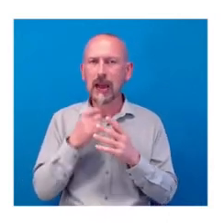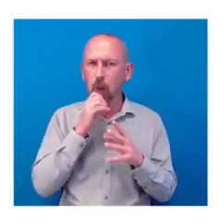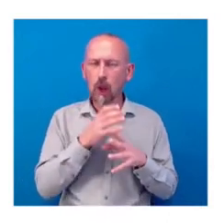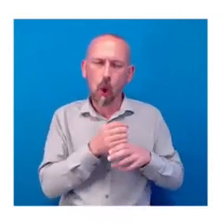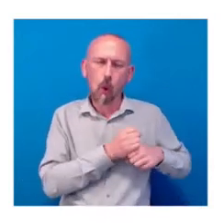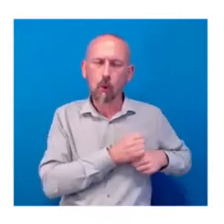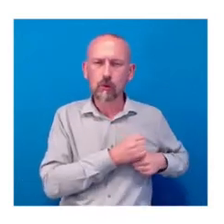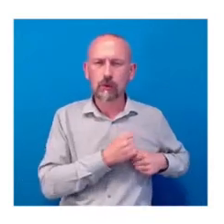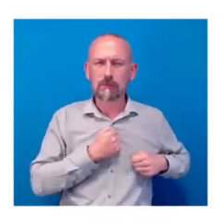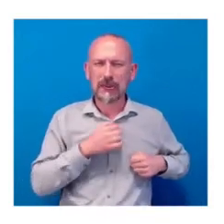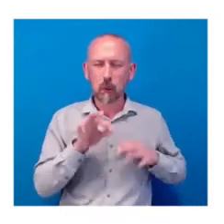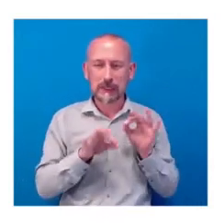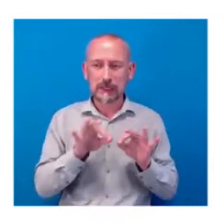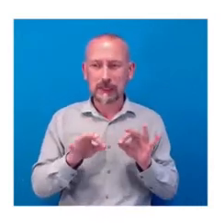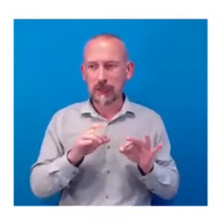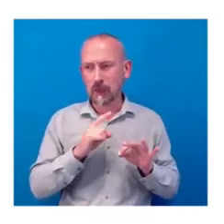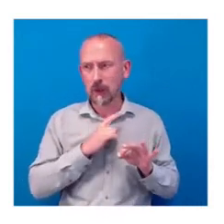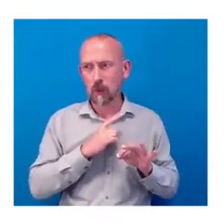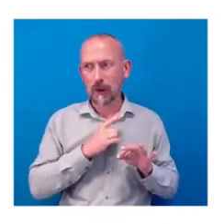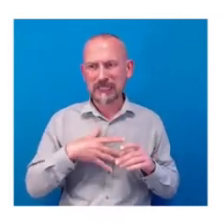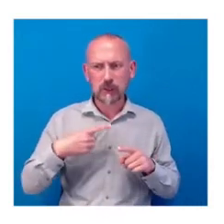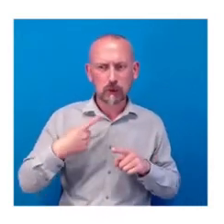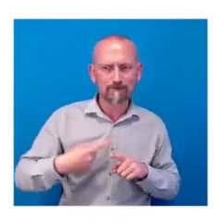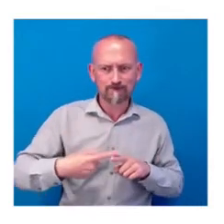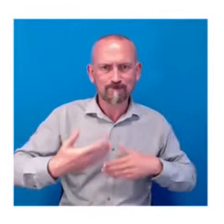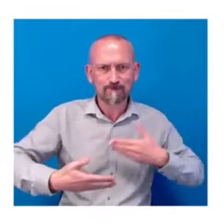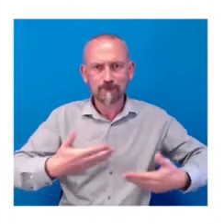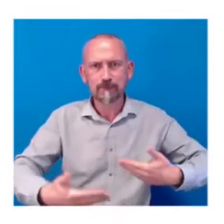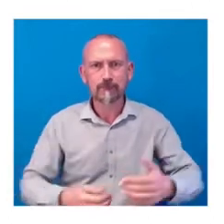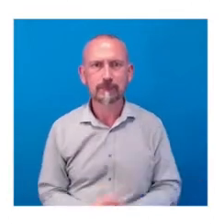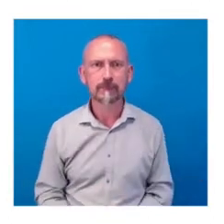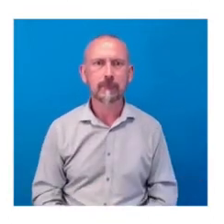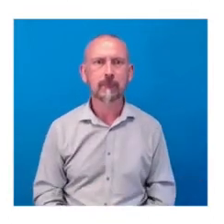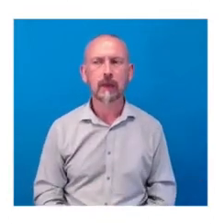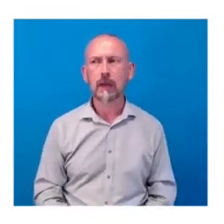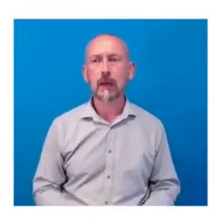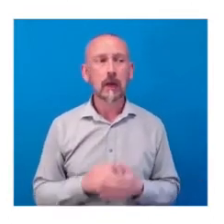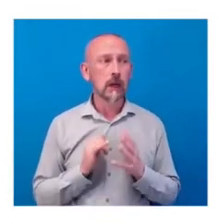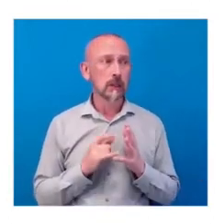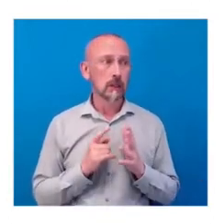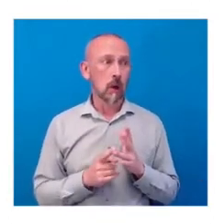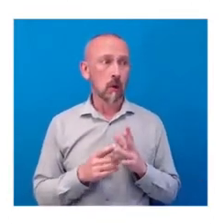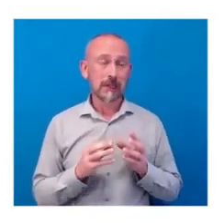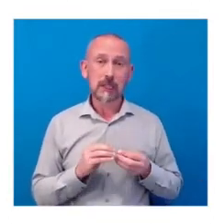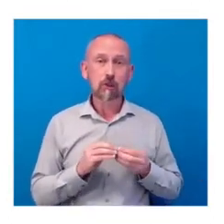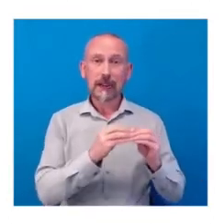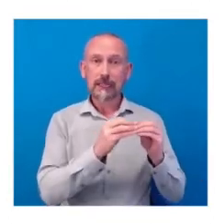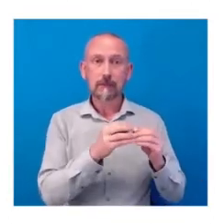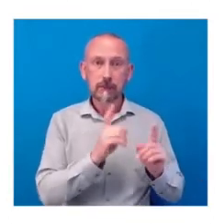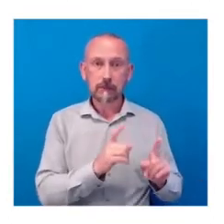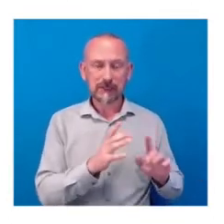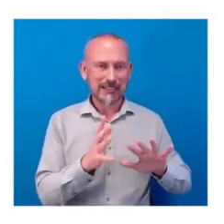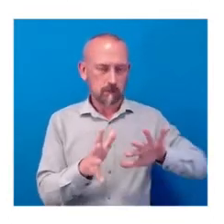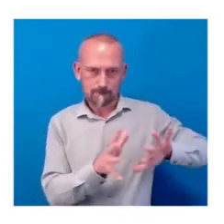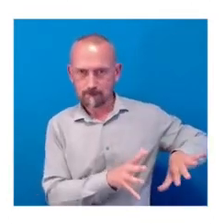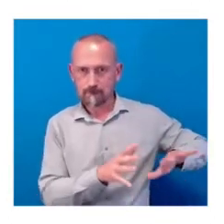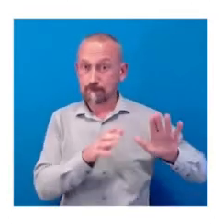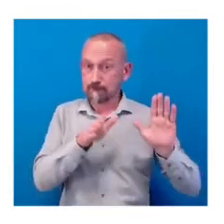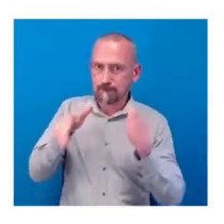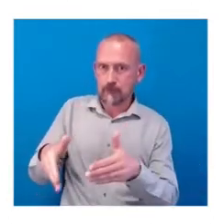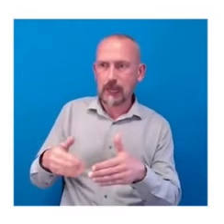that we need to pace it up. So anyway, so I'm switching sides from creativity to legislation. We're often told